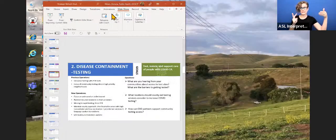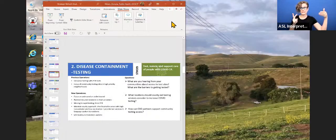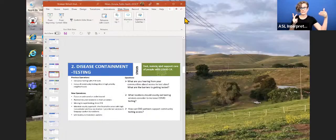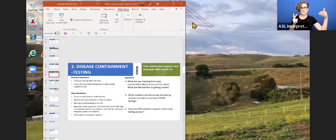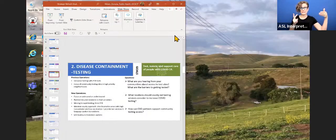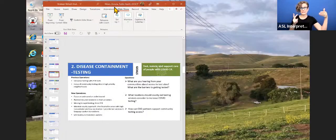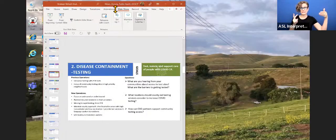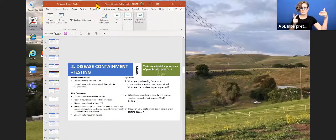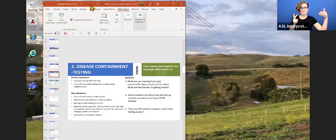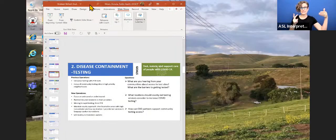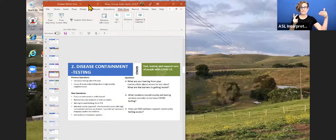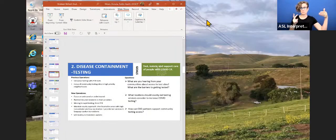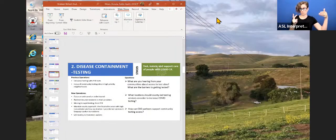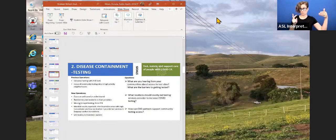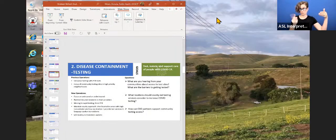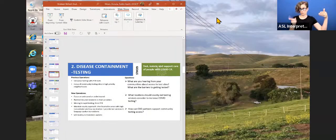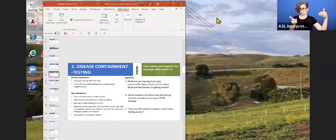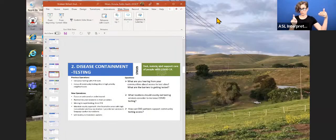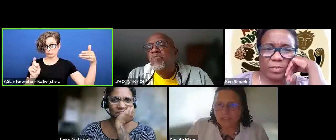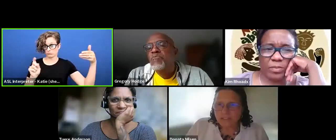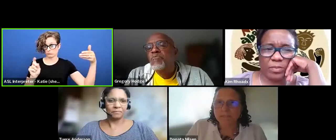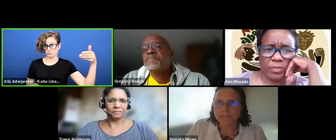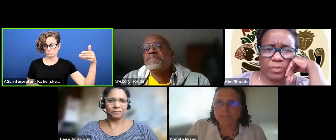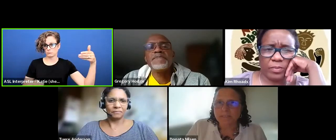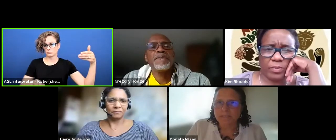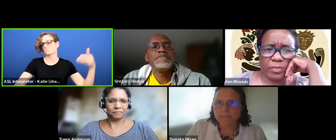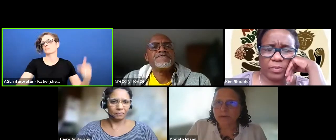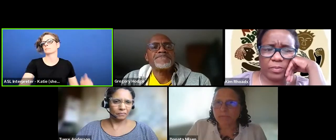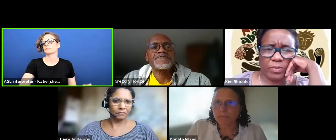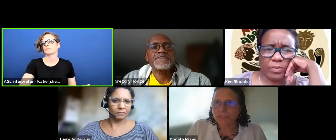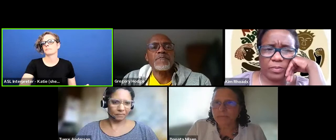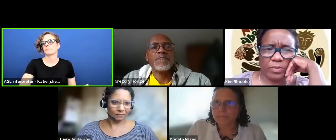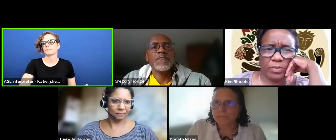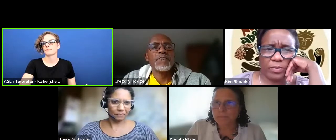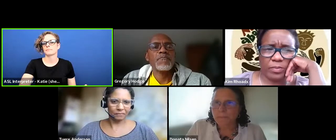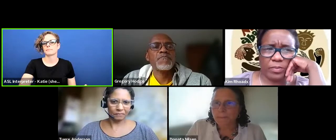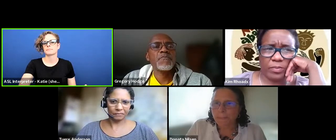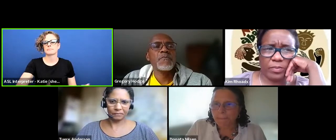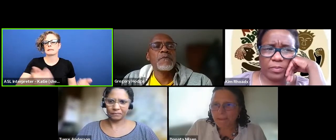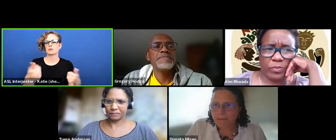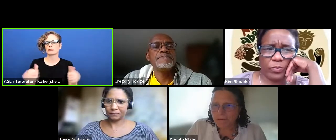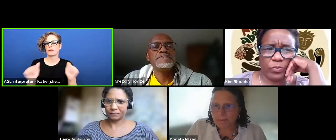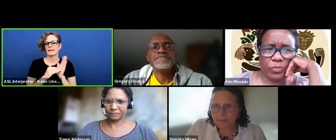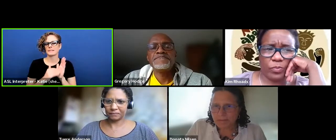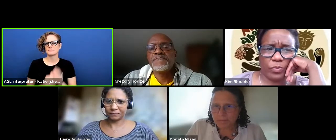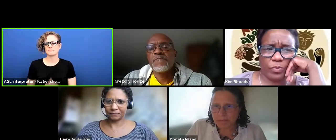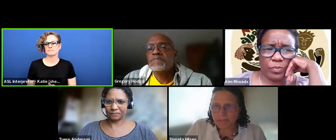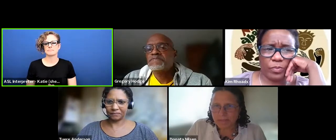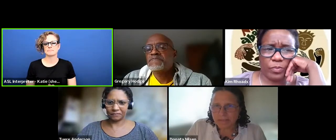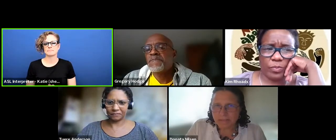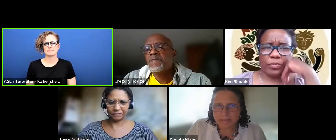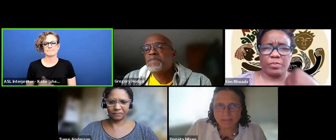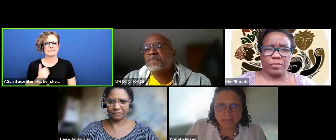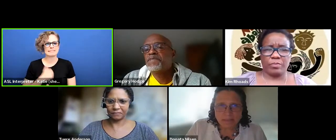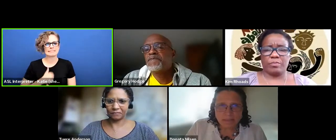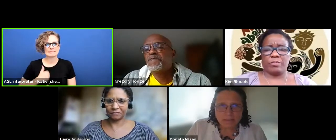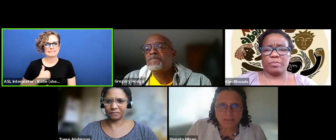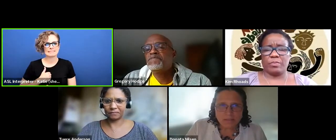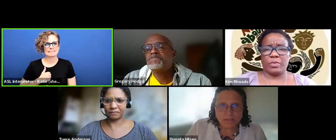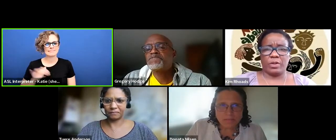You are sharing screen. Am I sharing the right screen? Not sure. Let me see. Let me try one more time. Sorry about that.